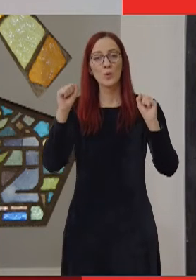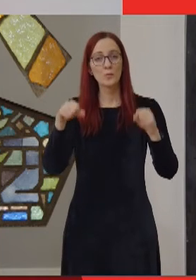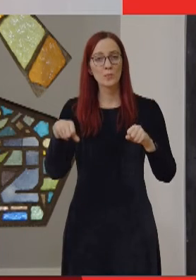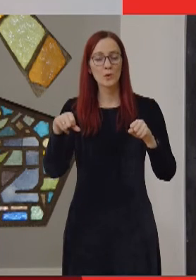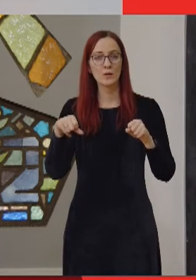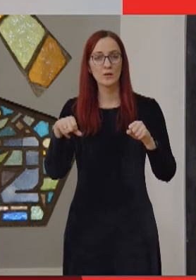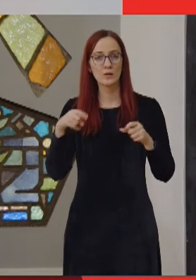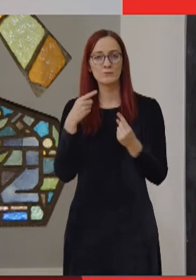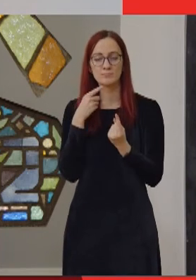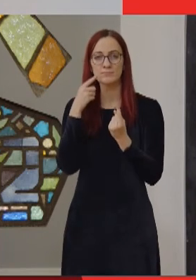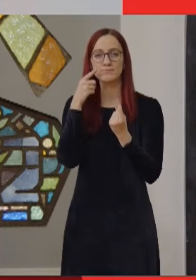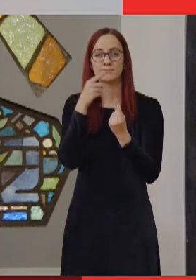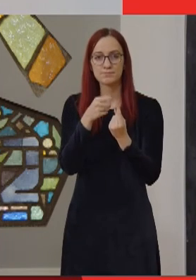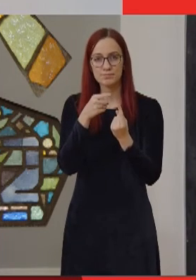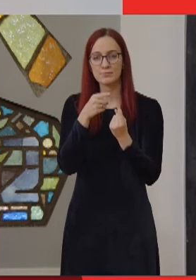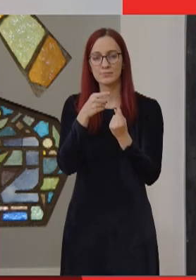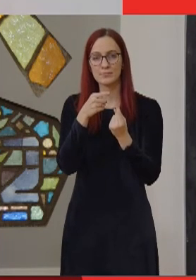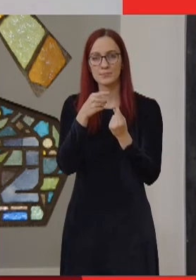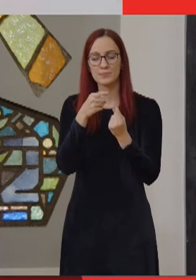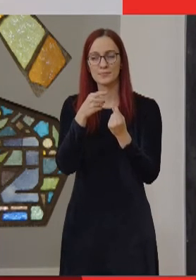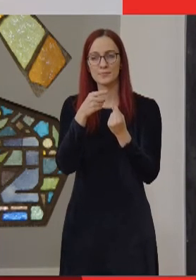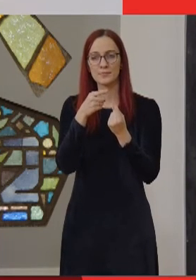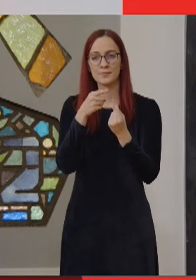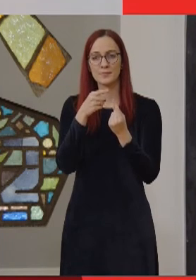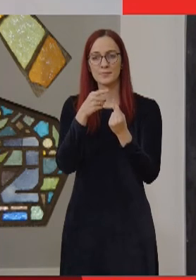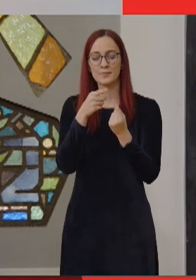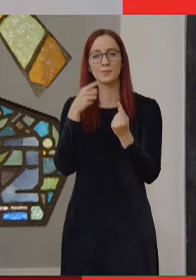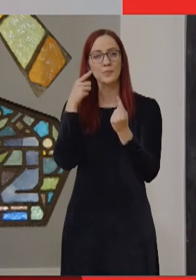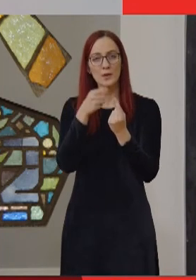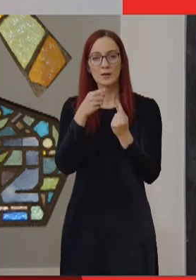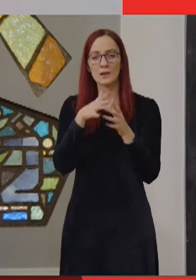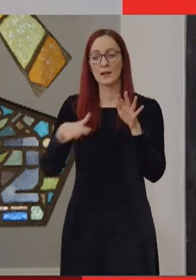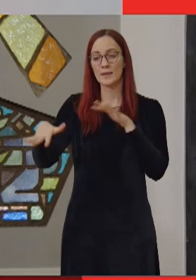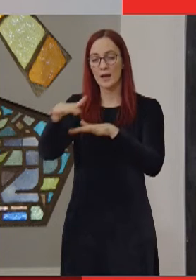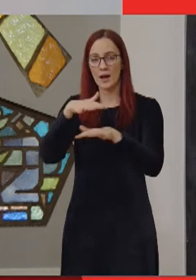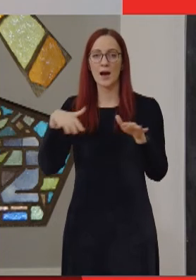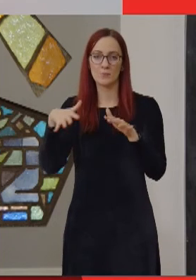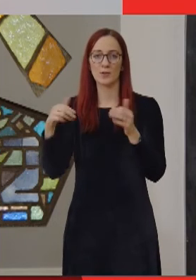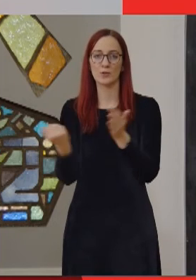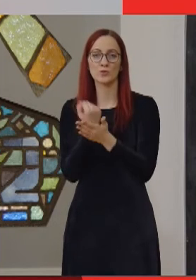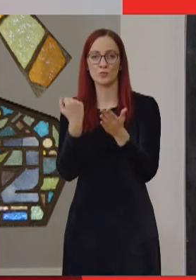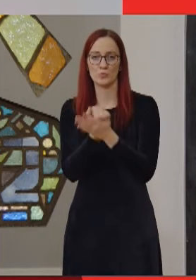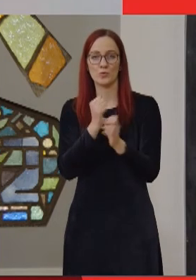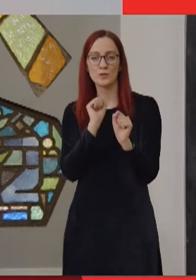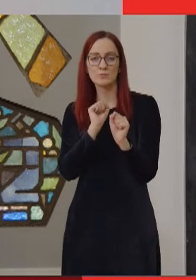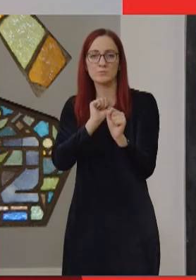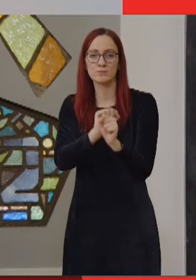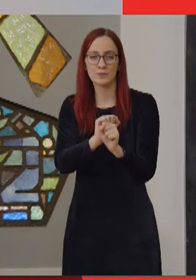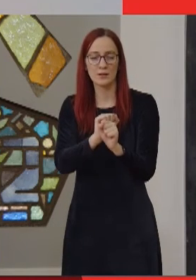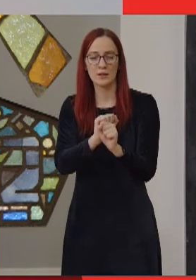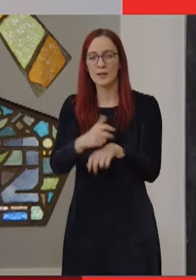we need to seek the prevention of